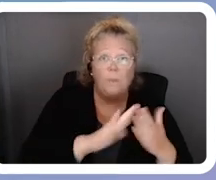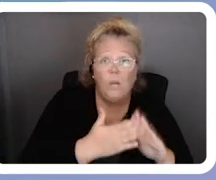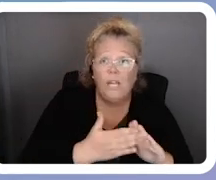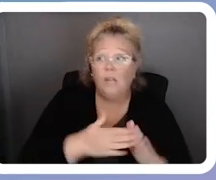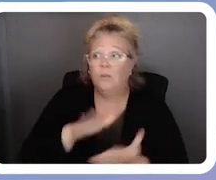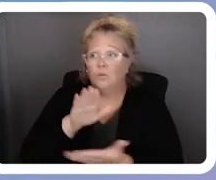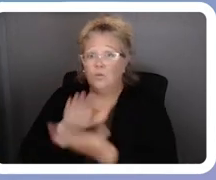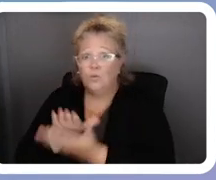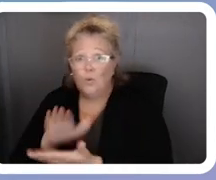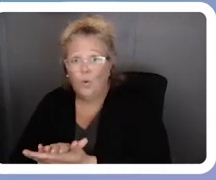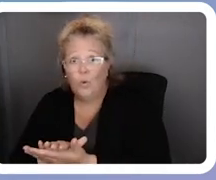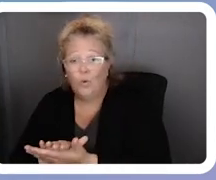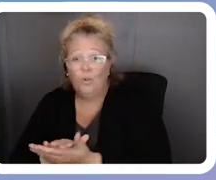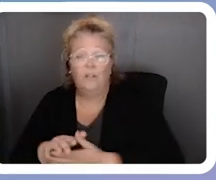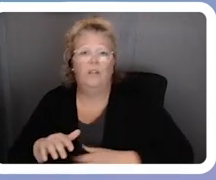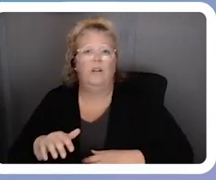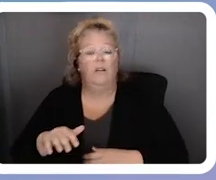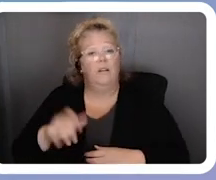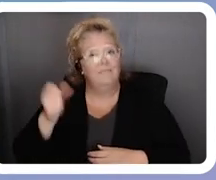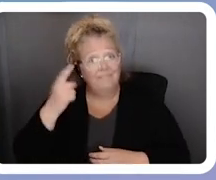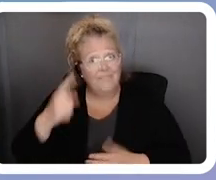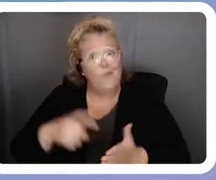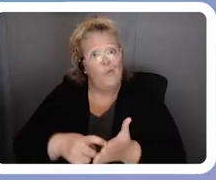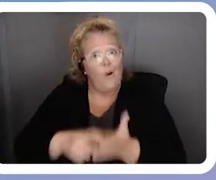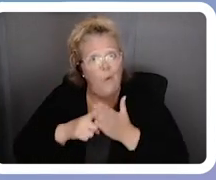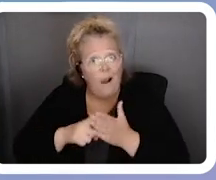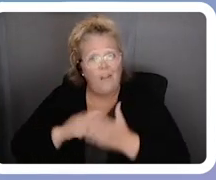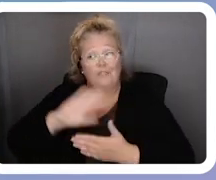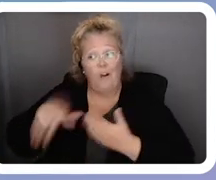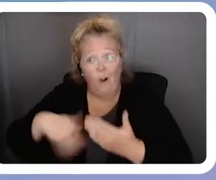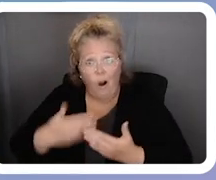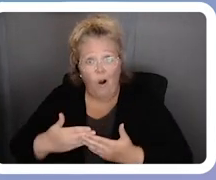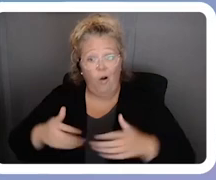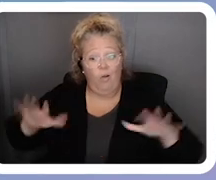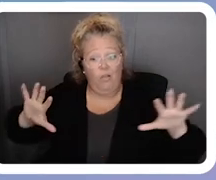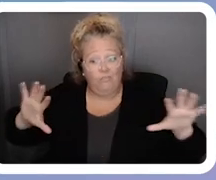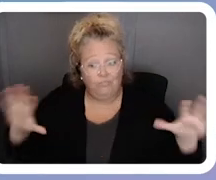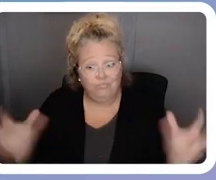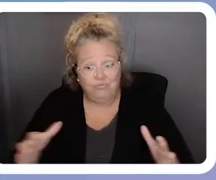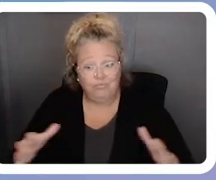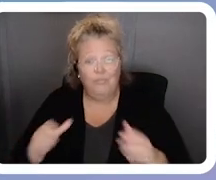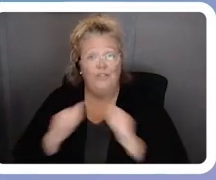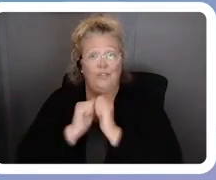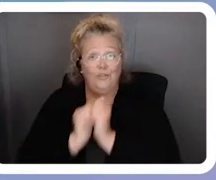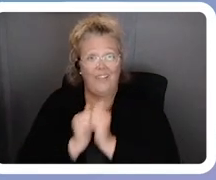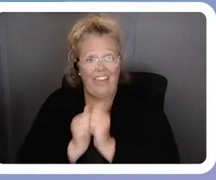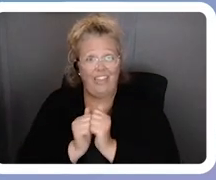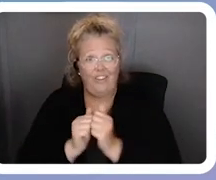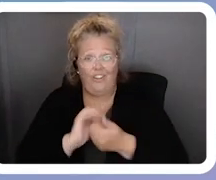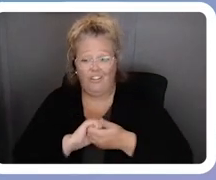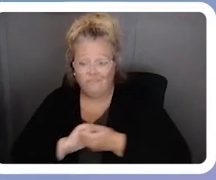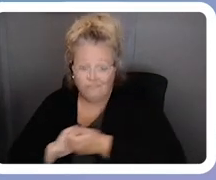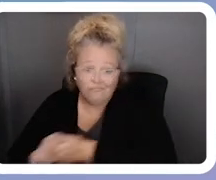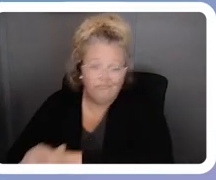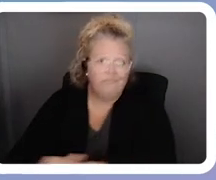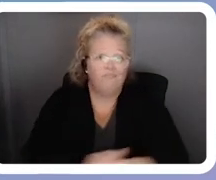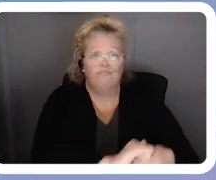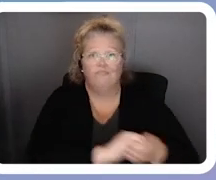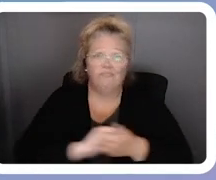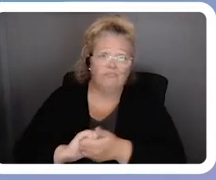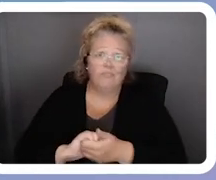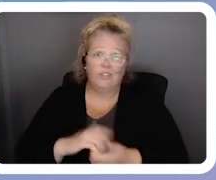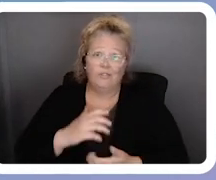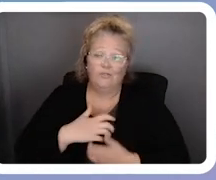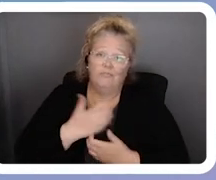communities and in your schools, and we can't be Best Buddies without all of us working together to empower